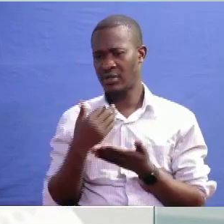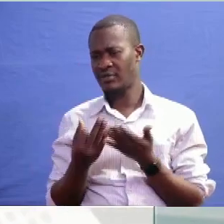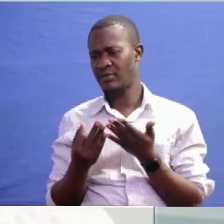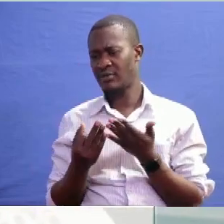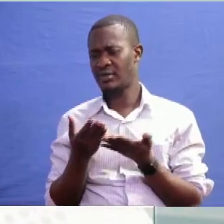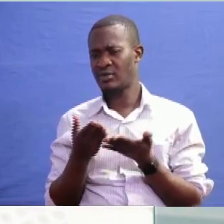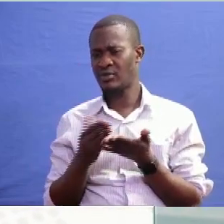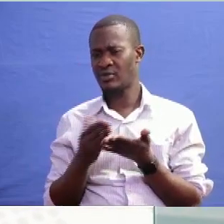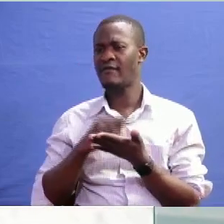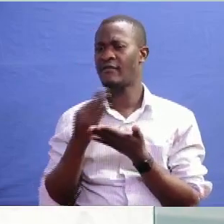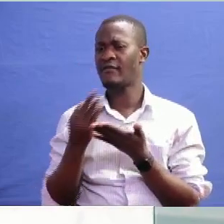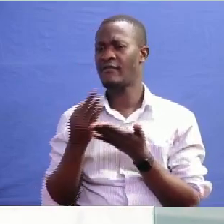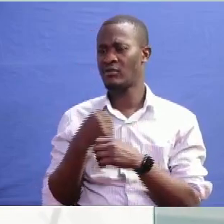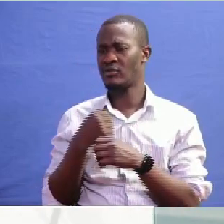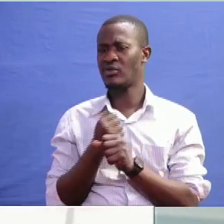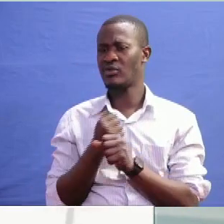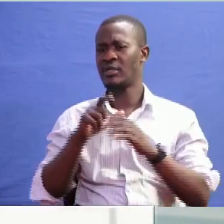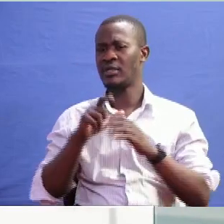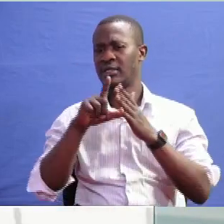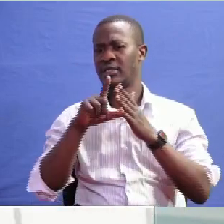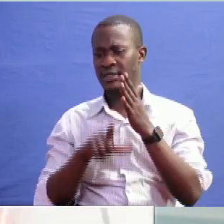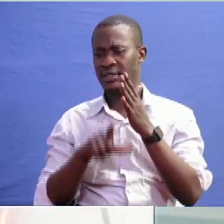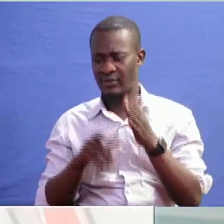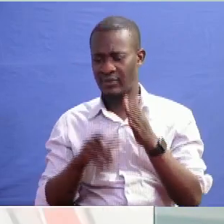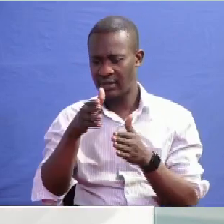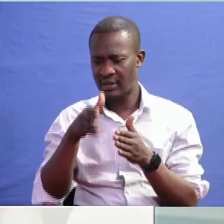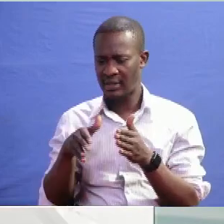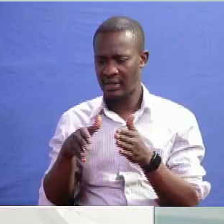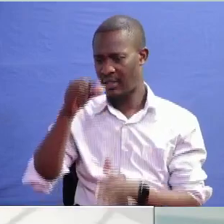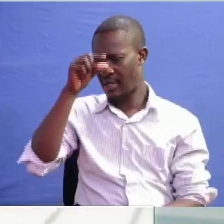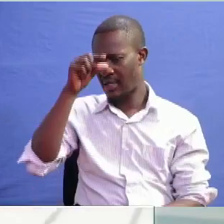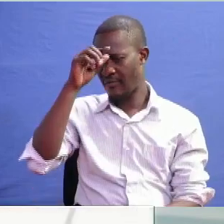work. Remember, down the line, the government has just at